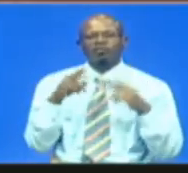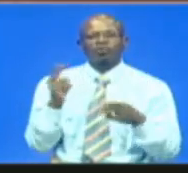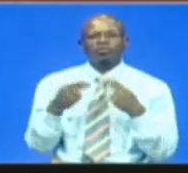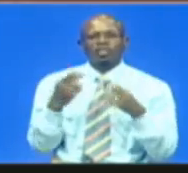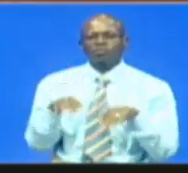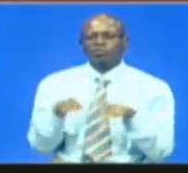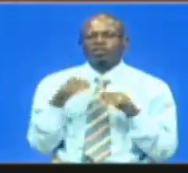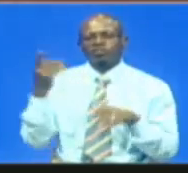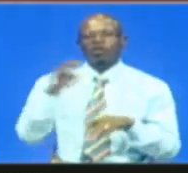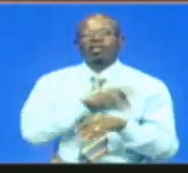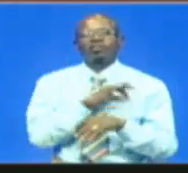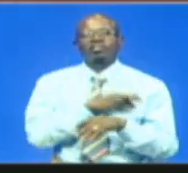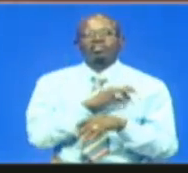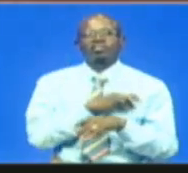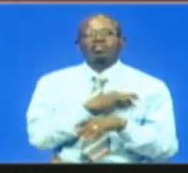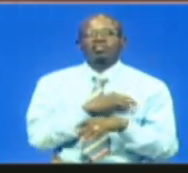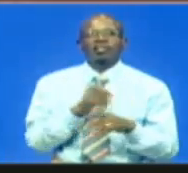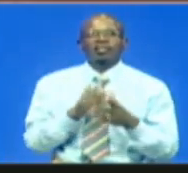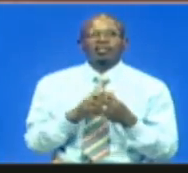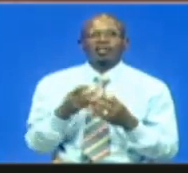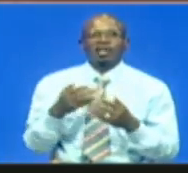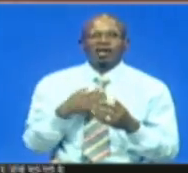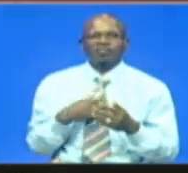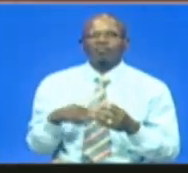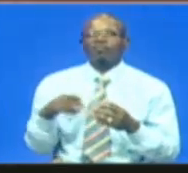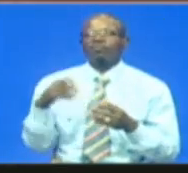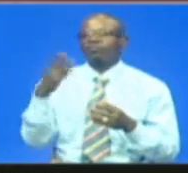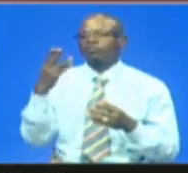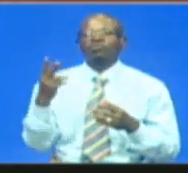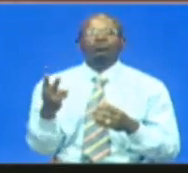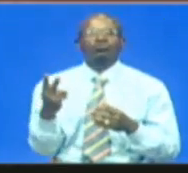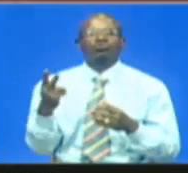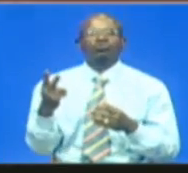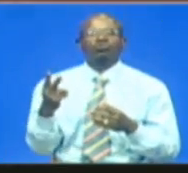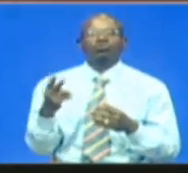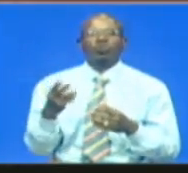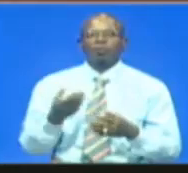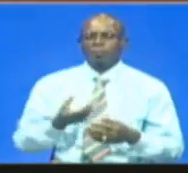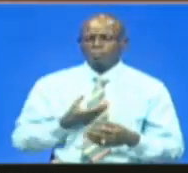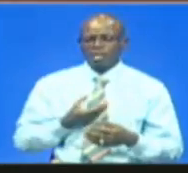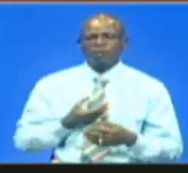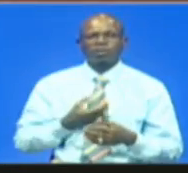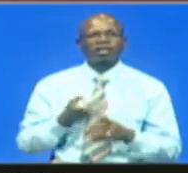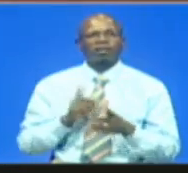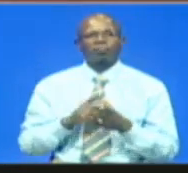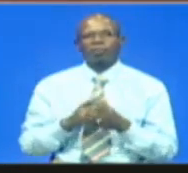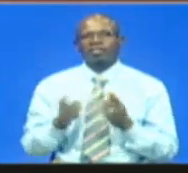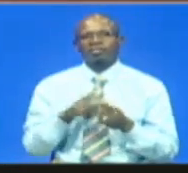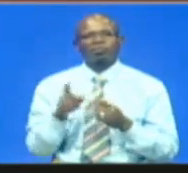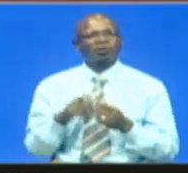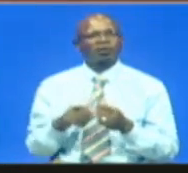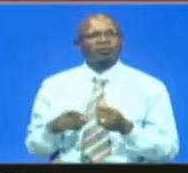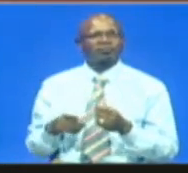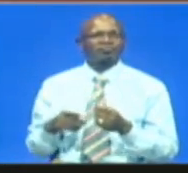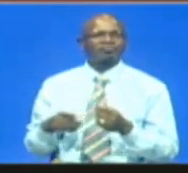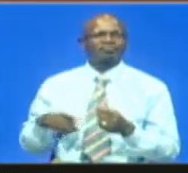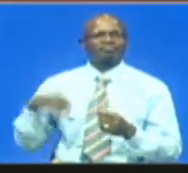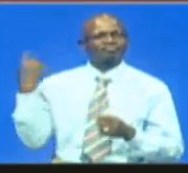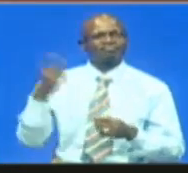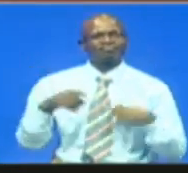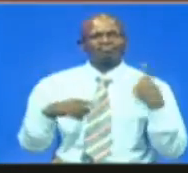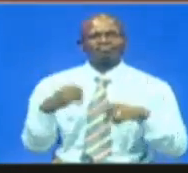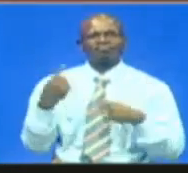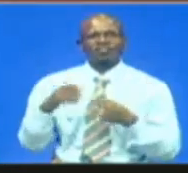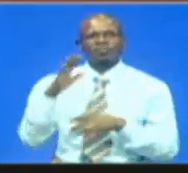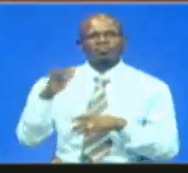despite harvesting a total of 42 medals, among them 11 golds. The actions of the sport people bring to the fore the issue of sports funding and